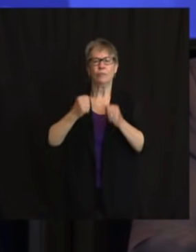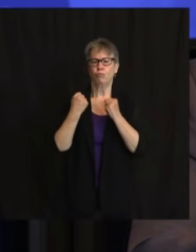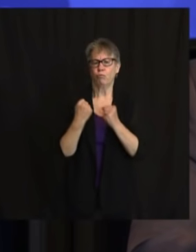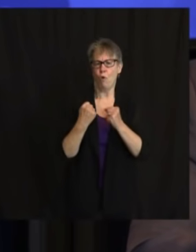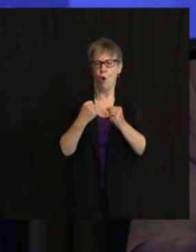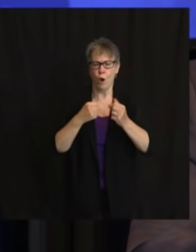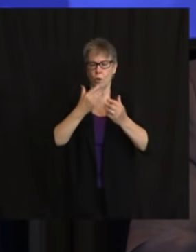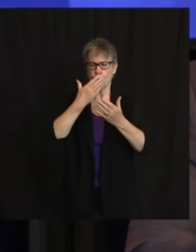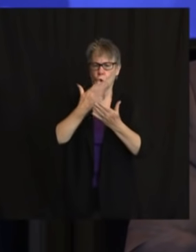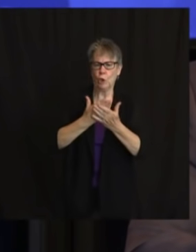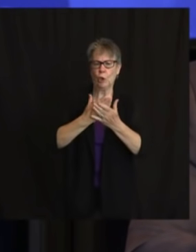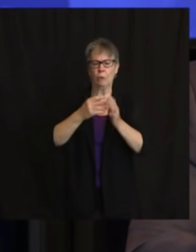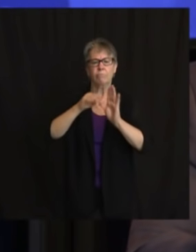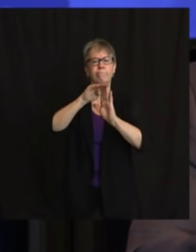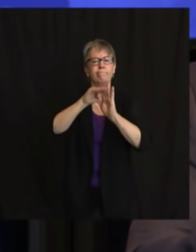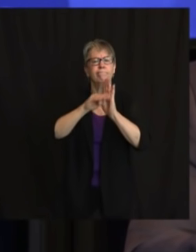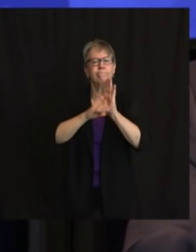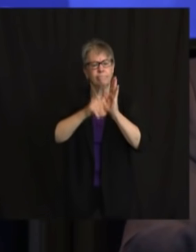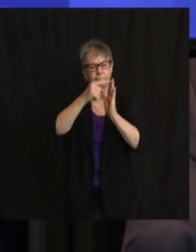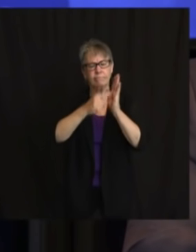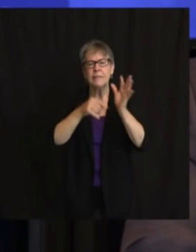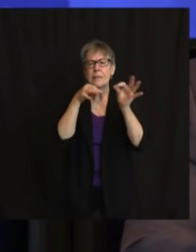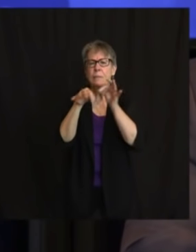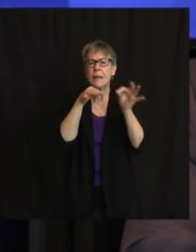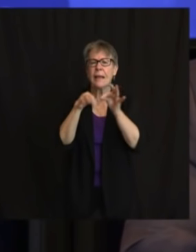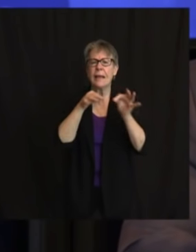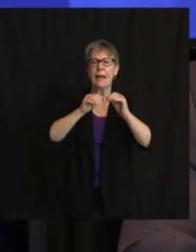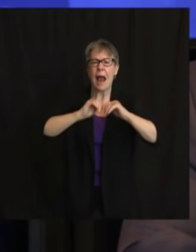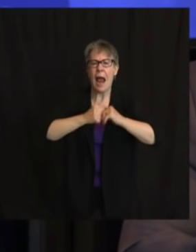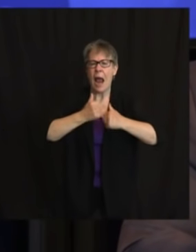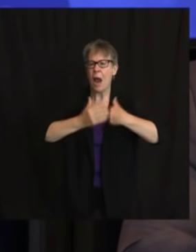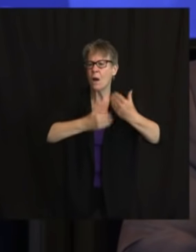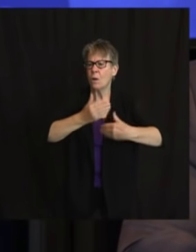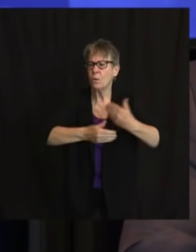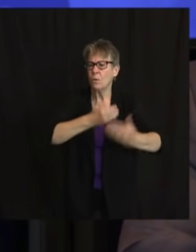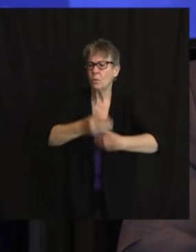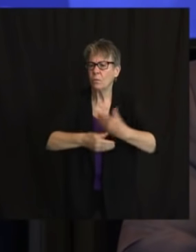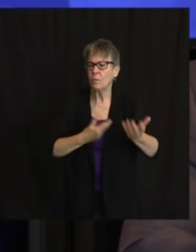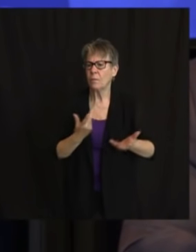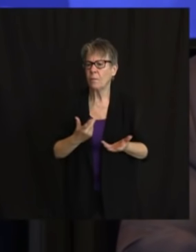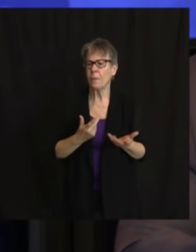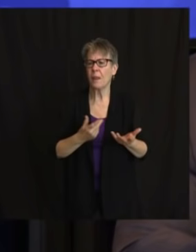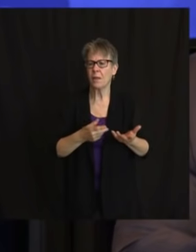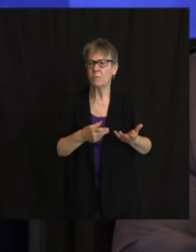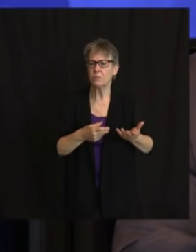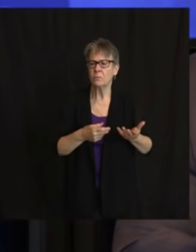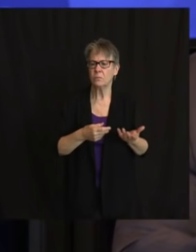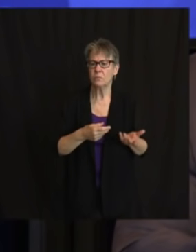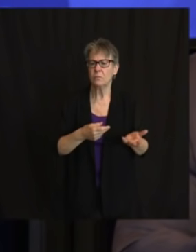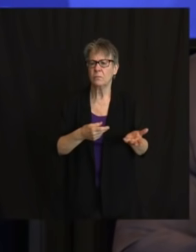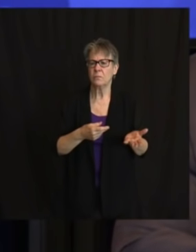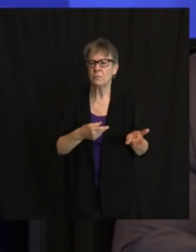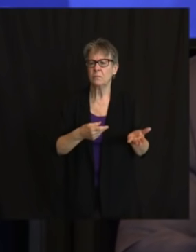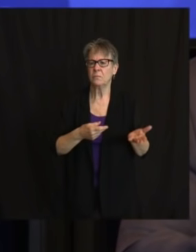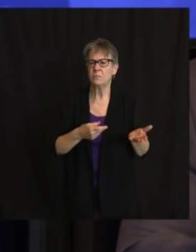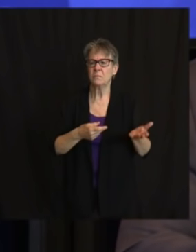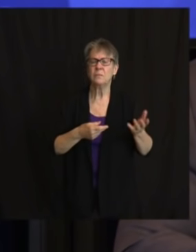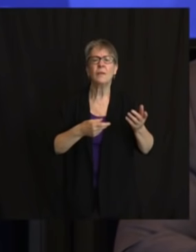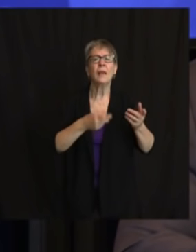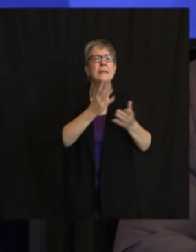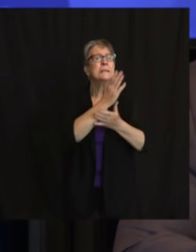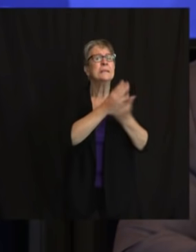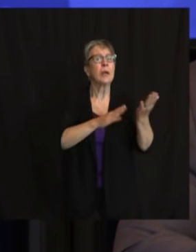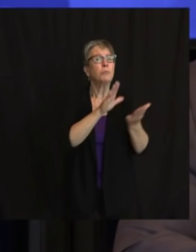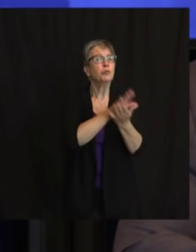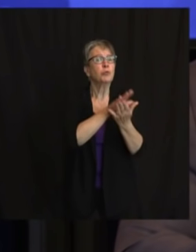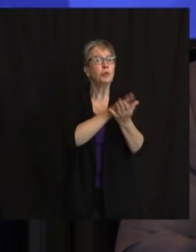pass-fail, some districts doing alphabet, some districts doing whatever their board policy states in regards to their retention, that's what they're